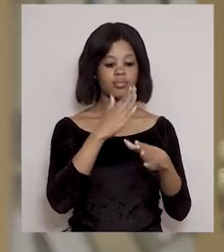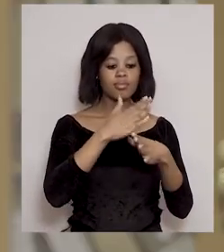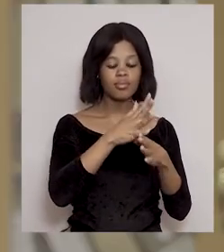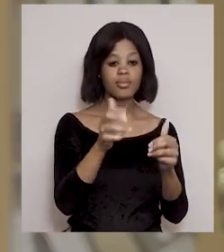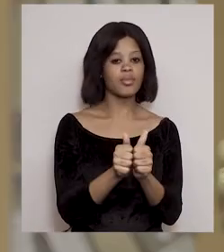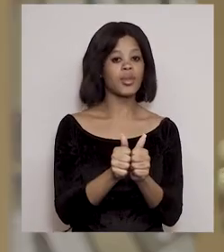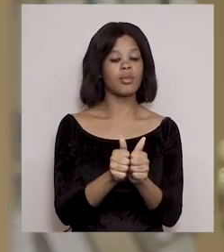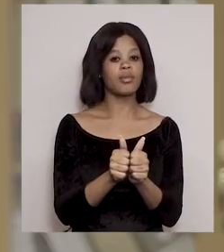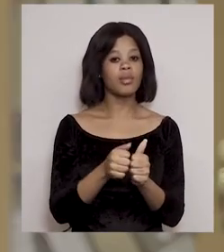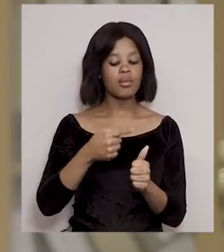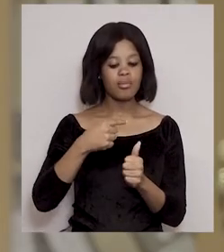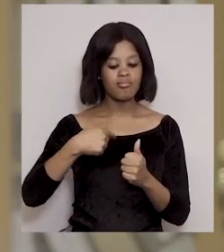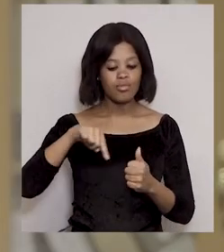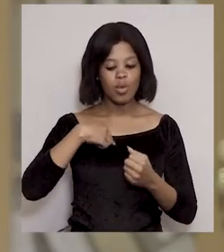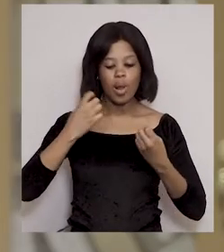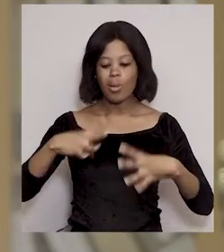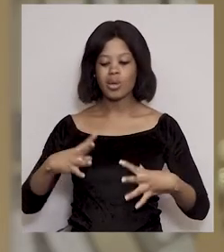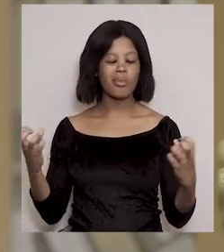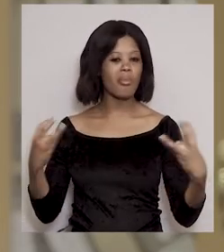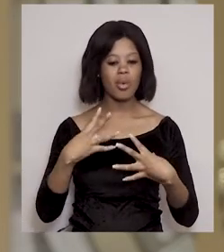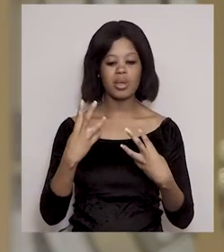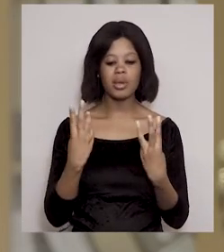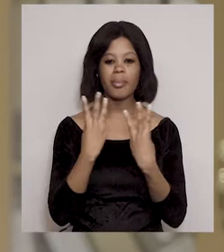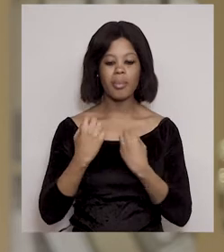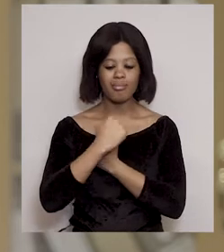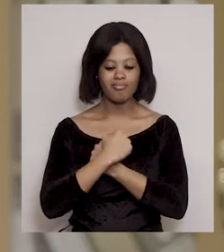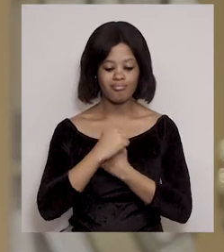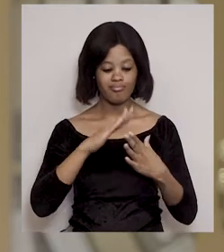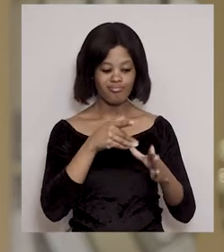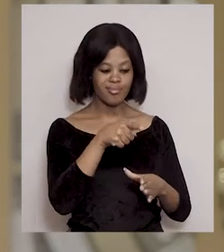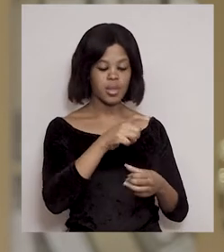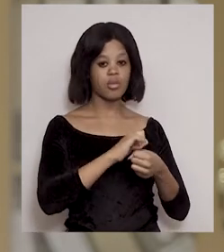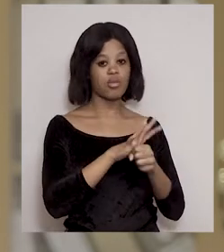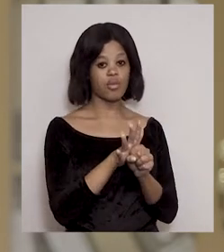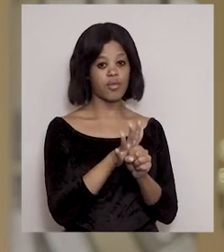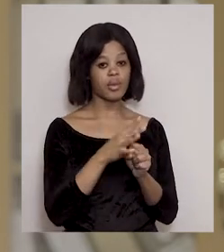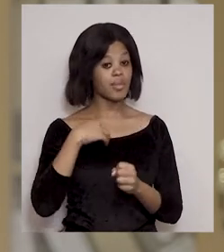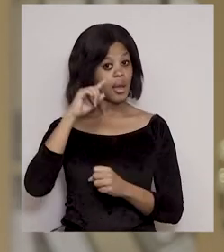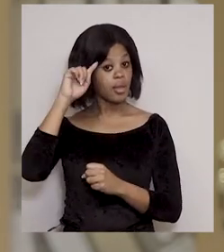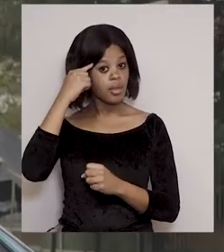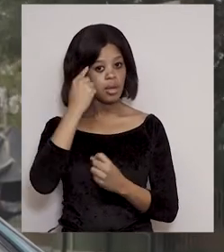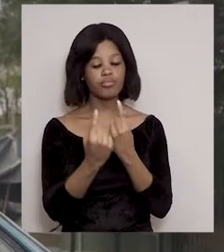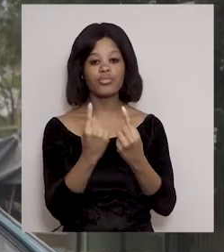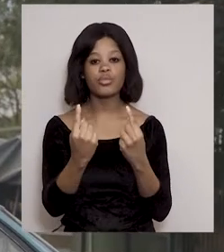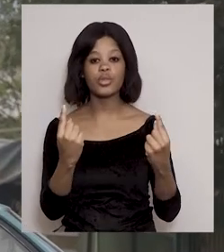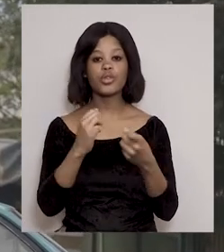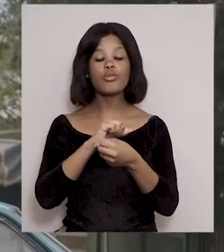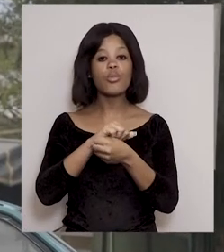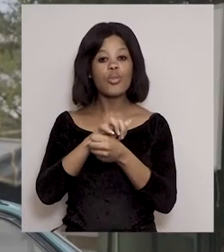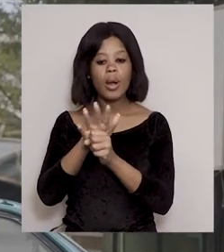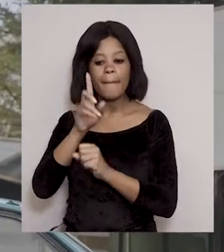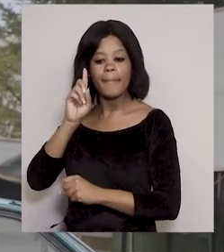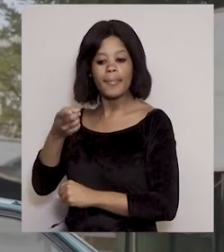colleagues. Most of us, we lost people that we love the past year due to COVID. So by now, I think each and everyone